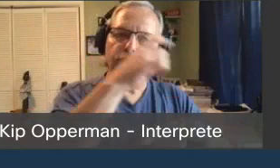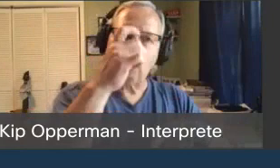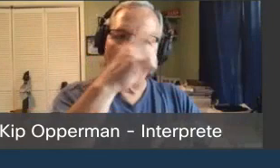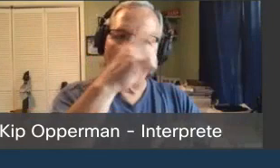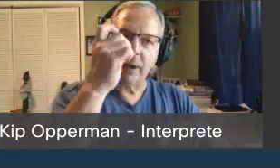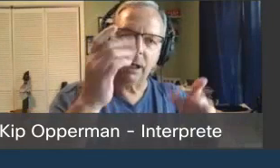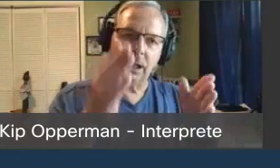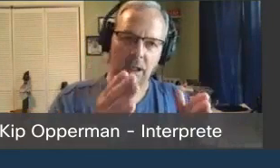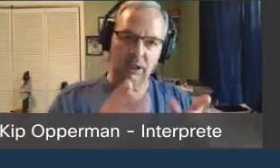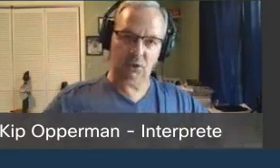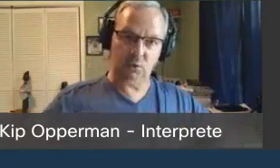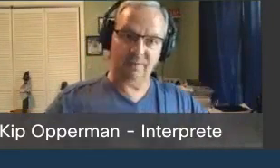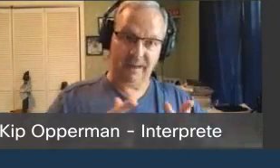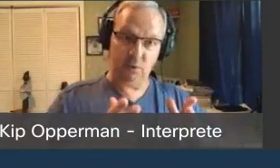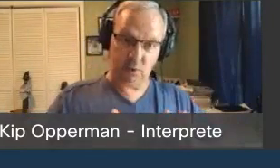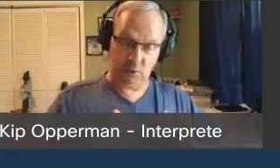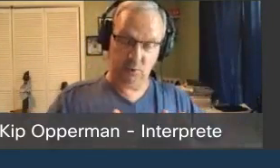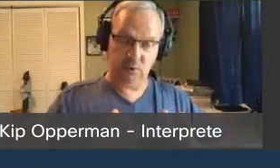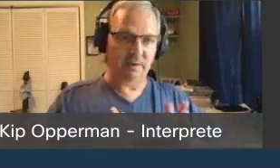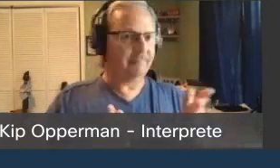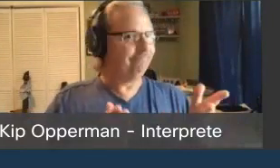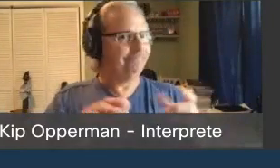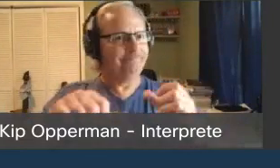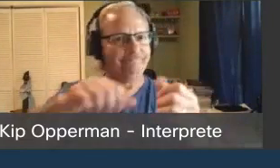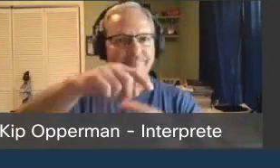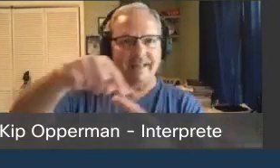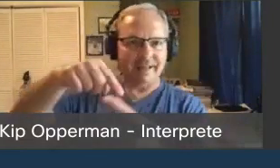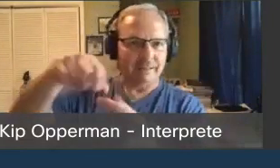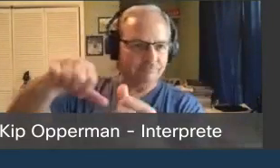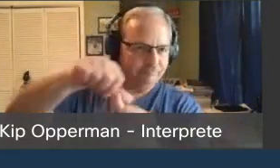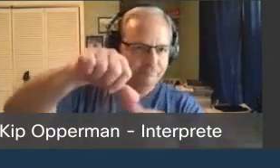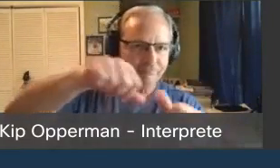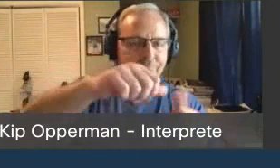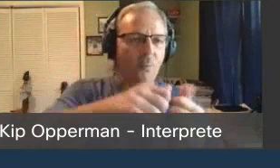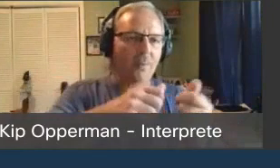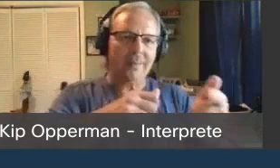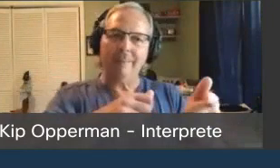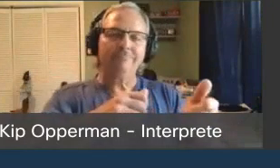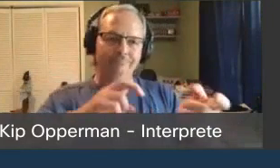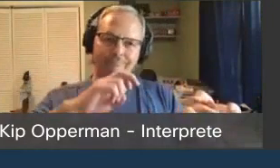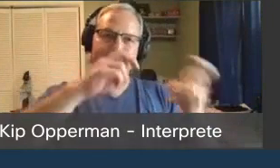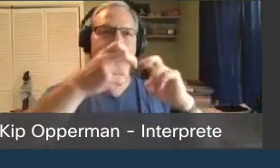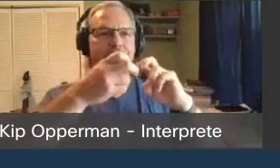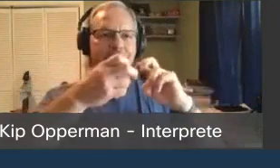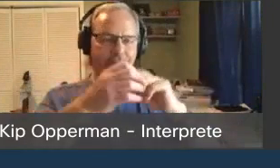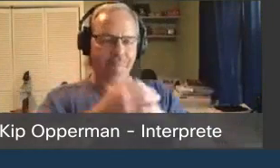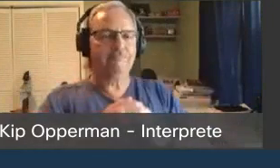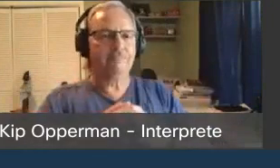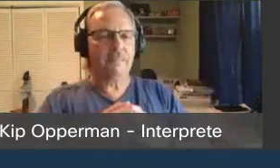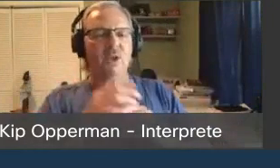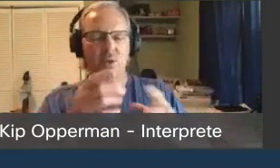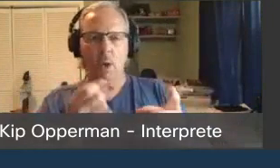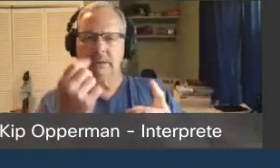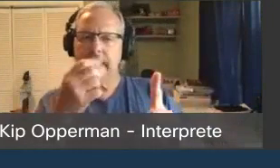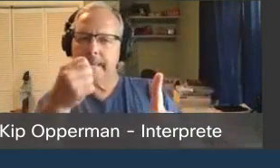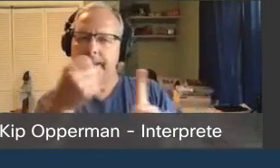communicate effectively with the judge and court personnel. Many judges have come to recognize that acknowledging and understanding the impact of trauma